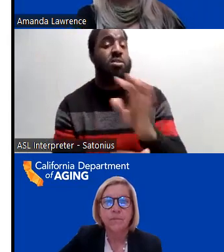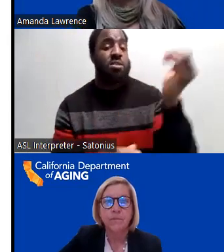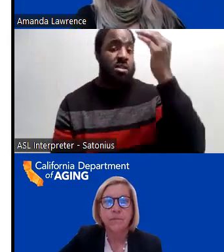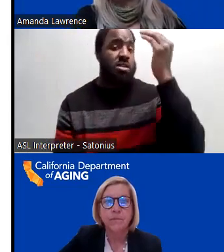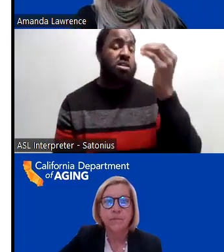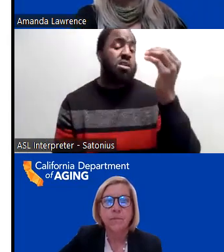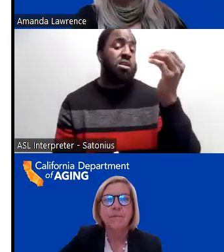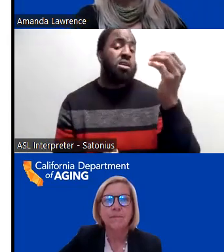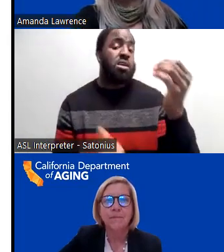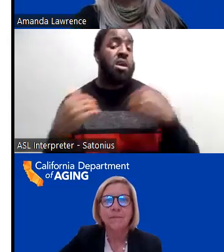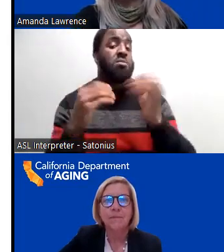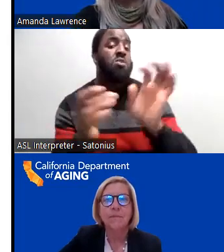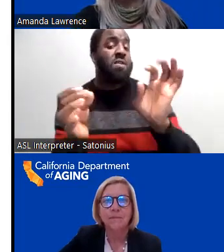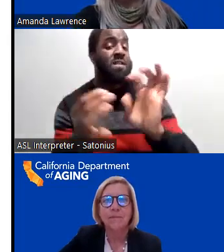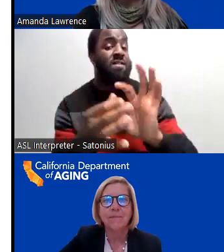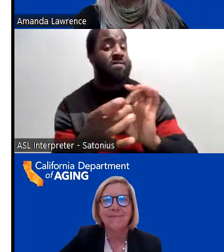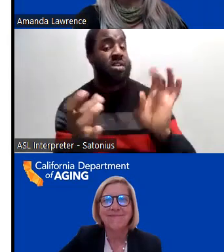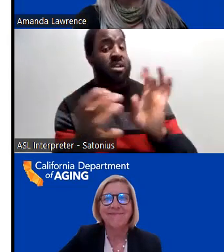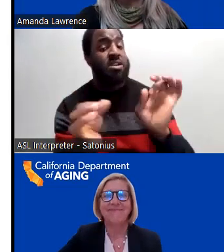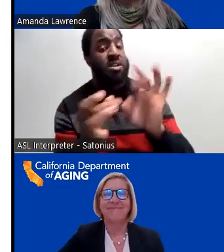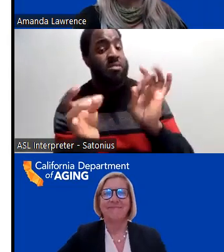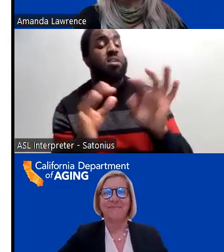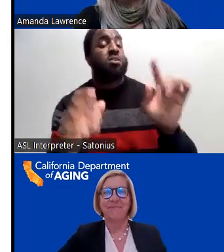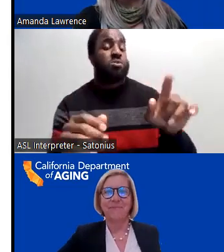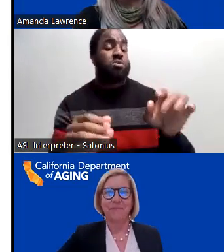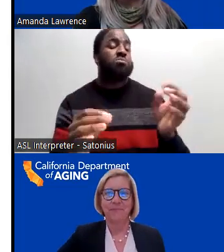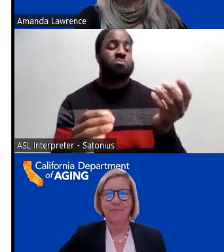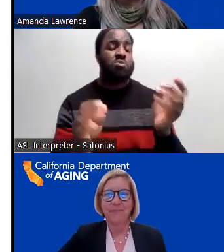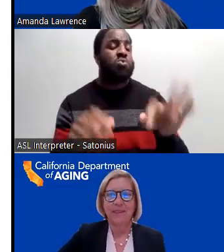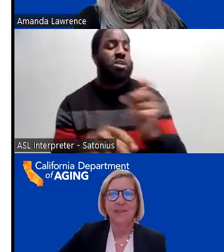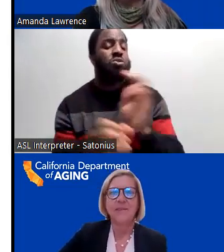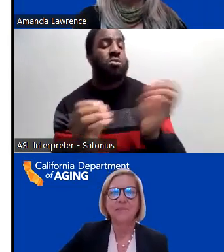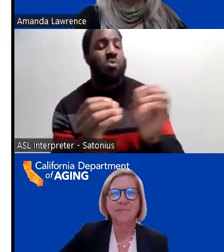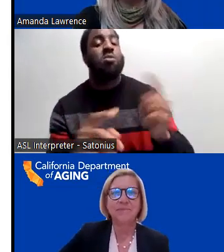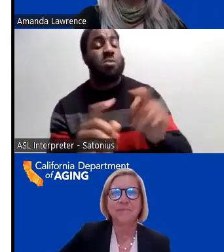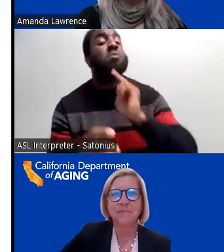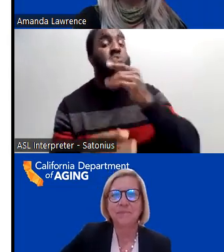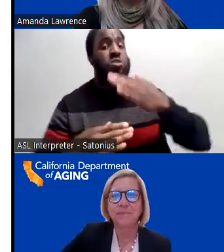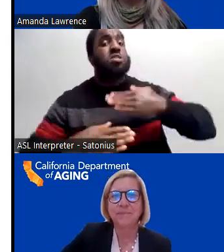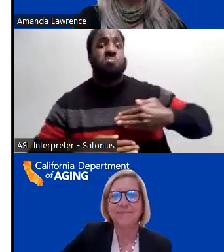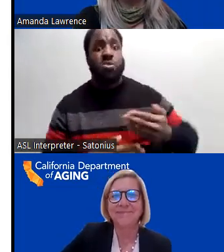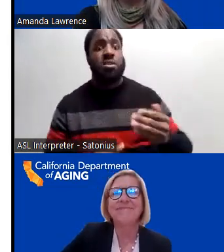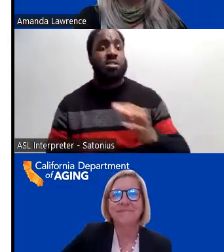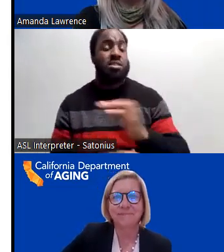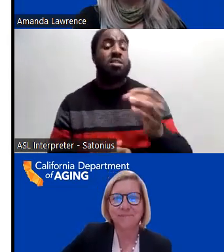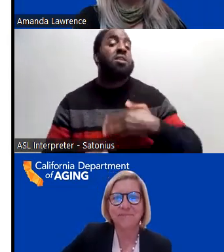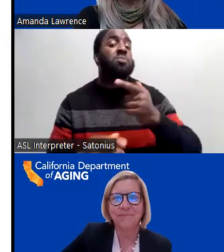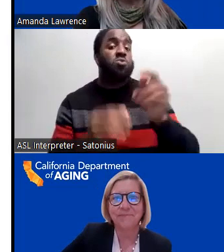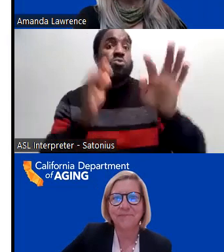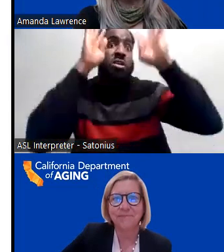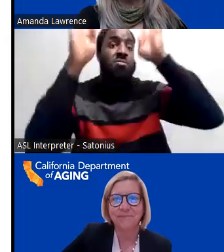I'll have more feedback, no doubt, when I use it more, but I was just really impressed at what you came up with. So thank